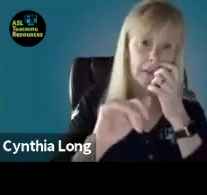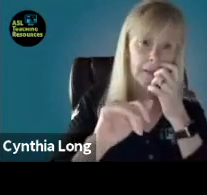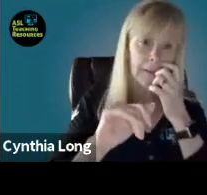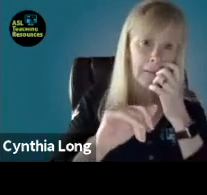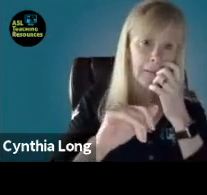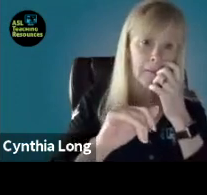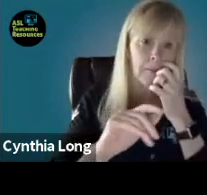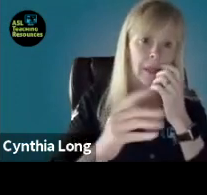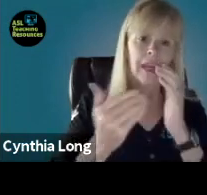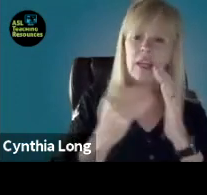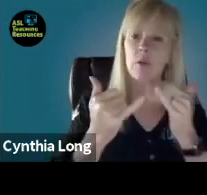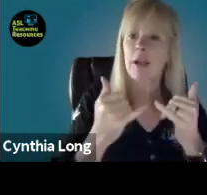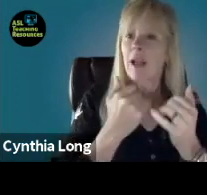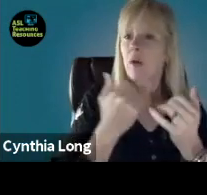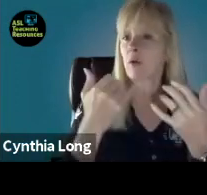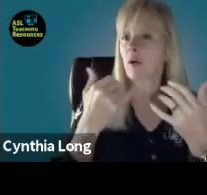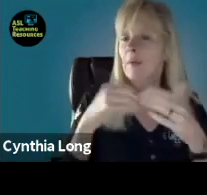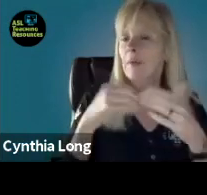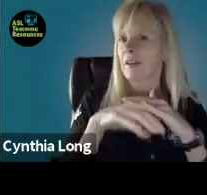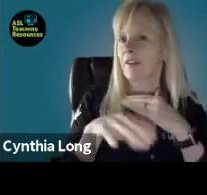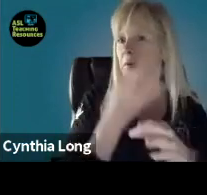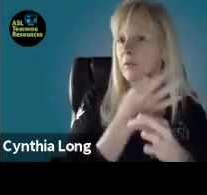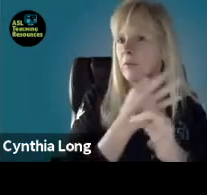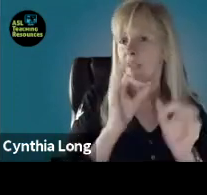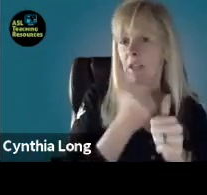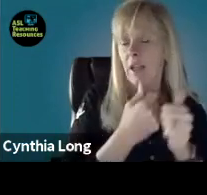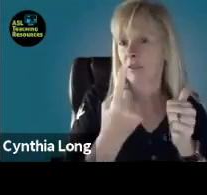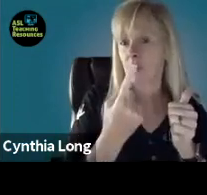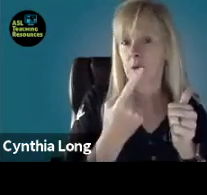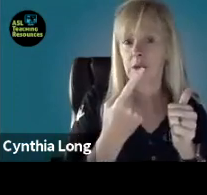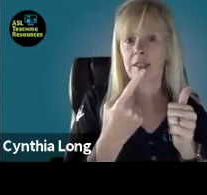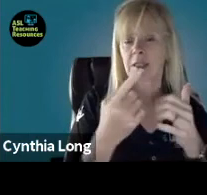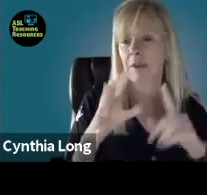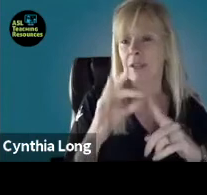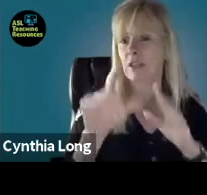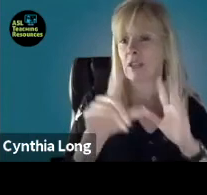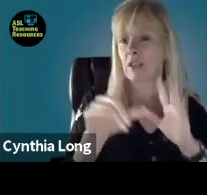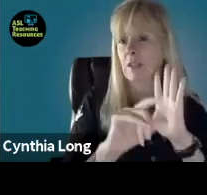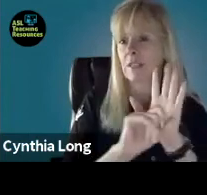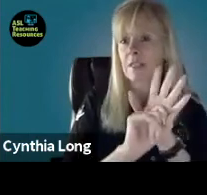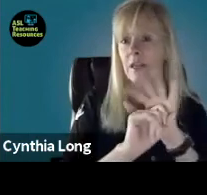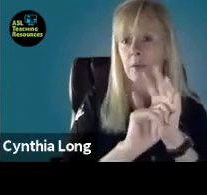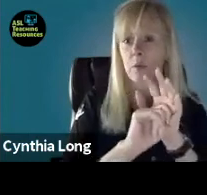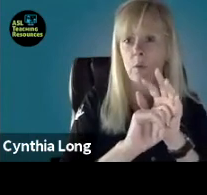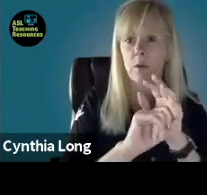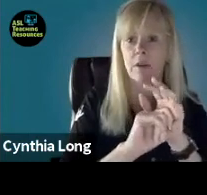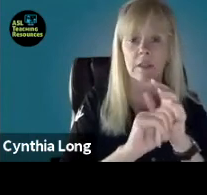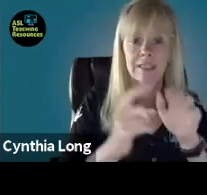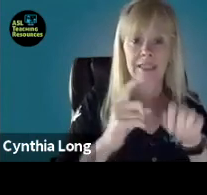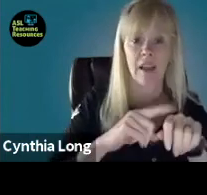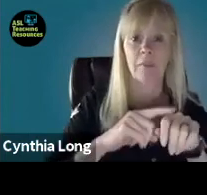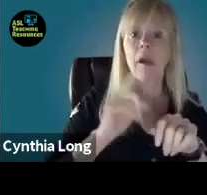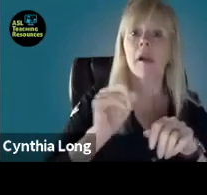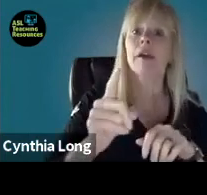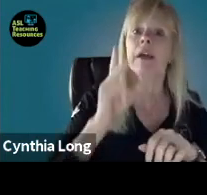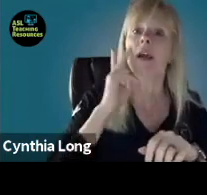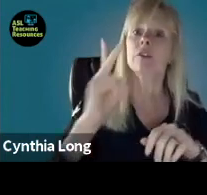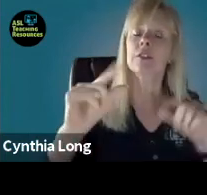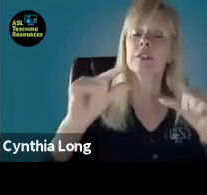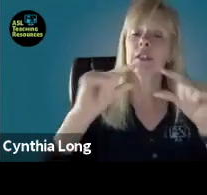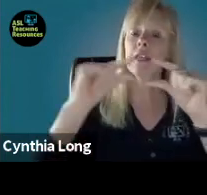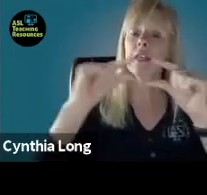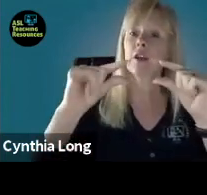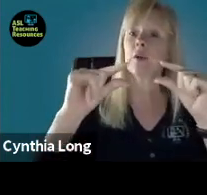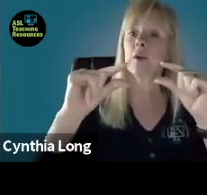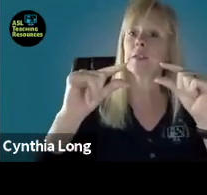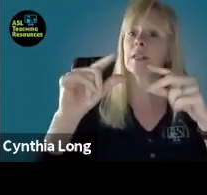on there. And again, right now we're making it available free to everyone, especially during this Corona time. And you'll